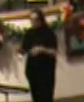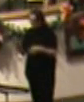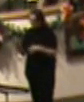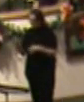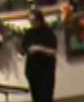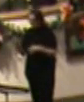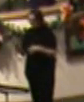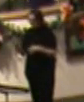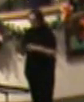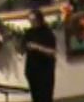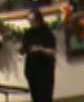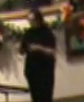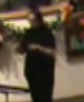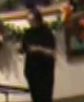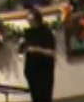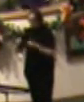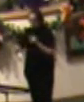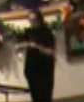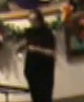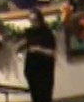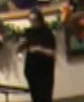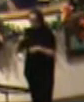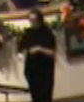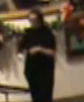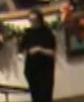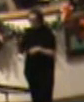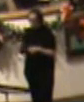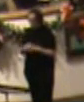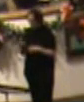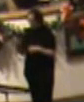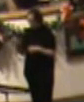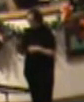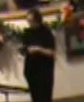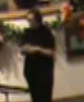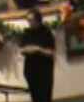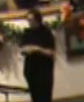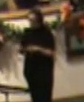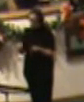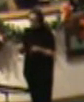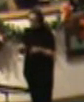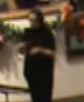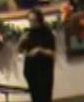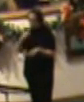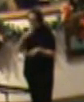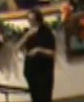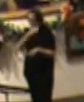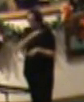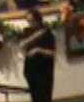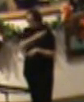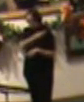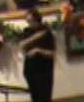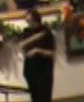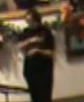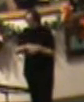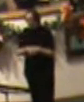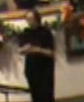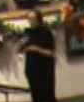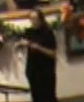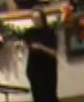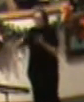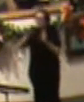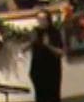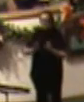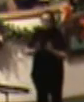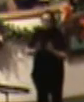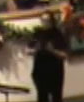and they're invited to join us in the fellowship hall after the second service. But to avoid the conflict with the holiday food boxes, we wanted